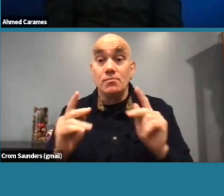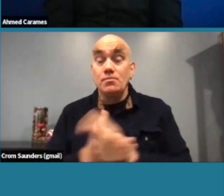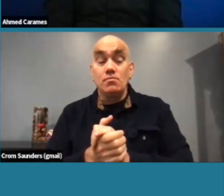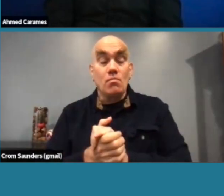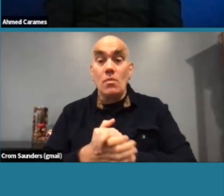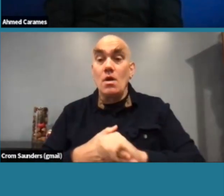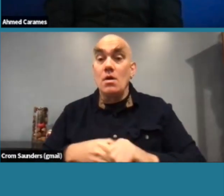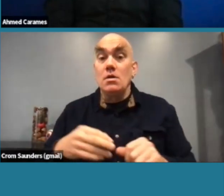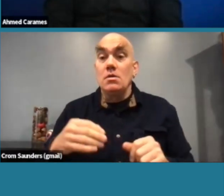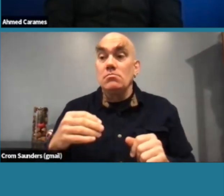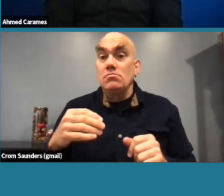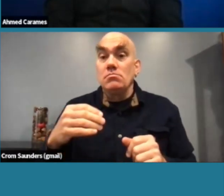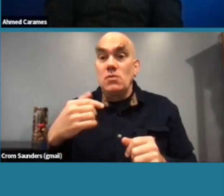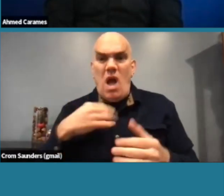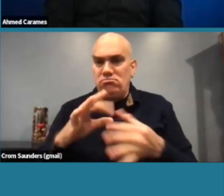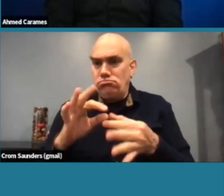probably like a blue-gray wall.